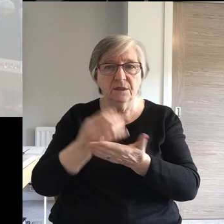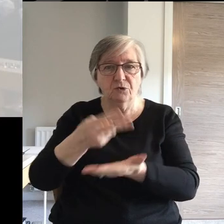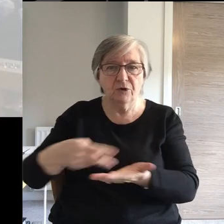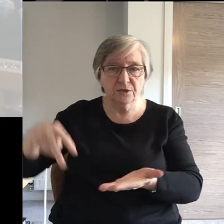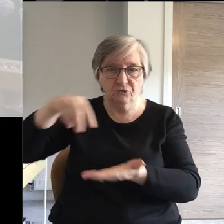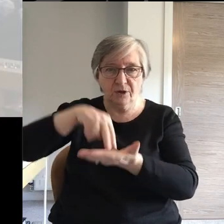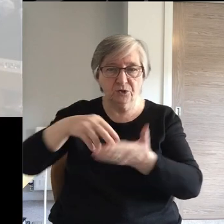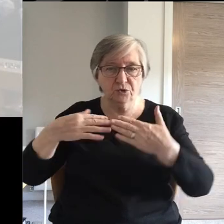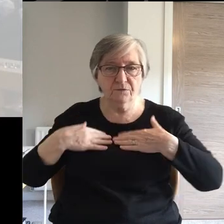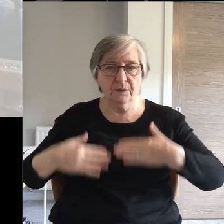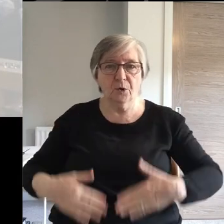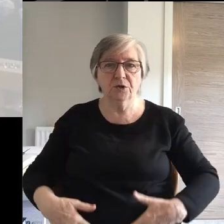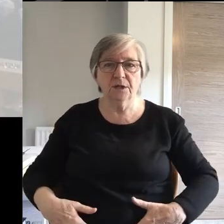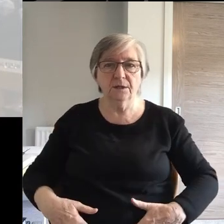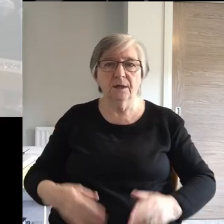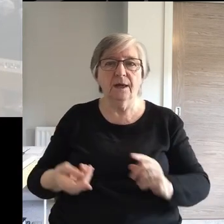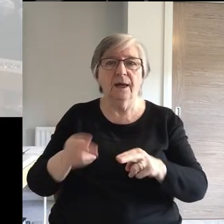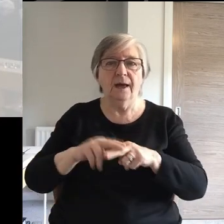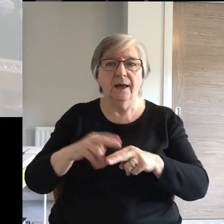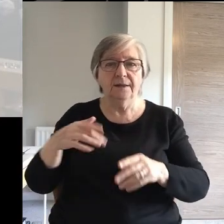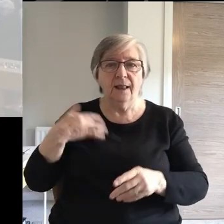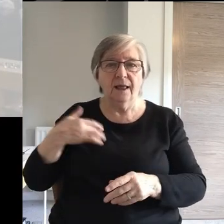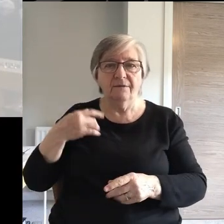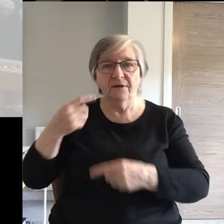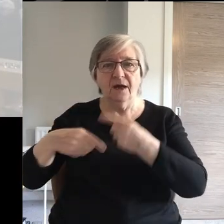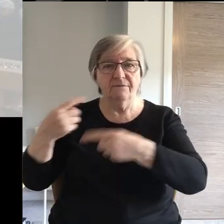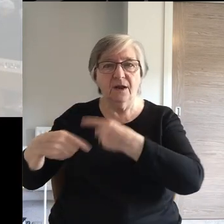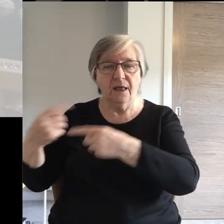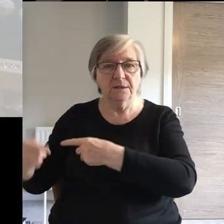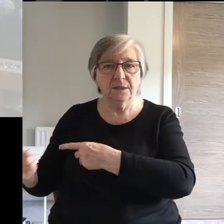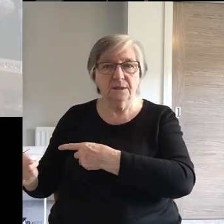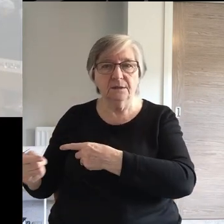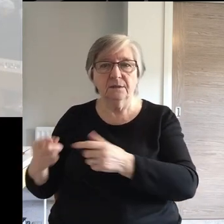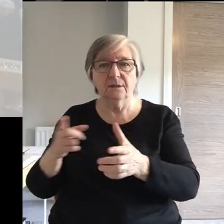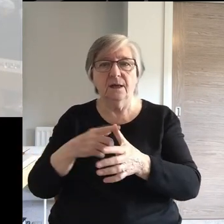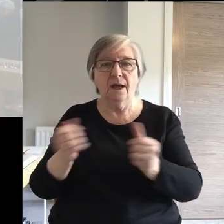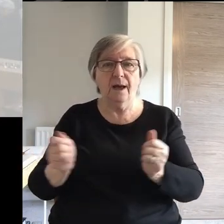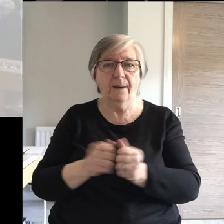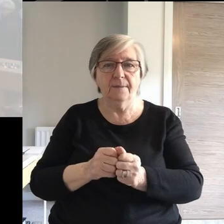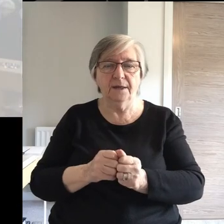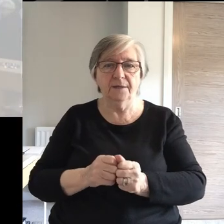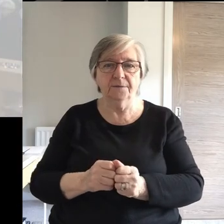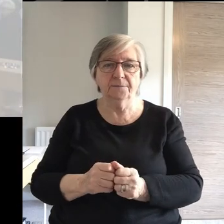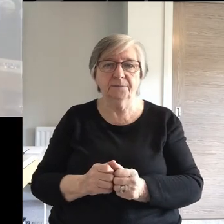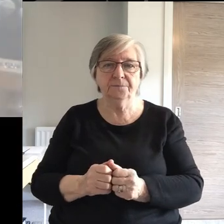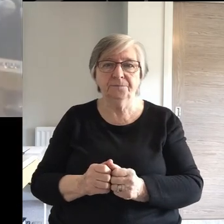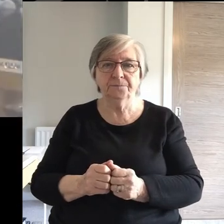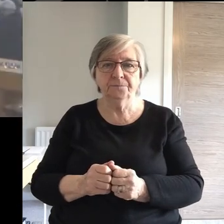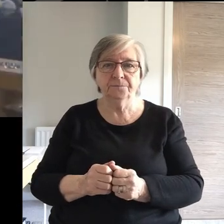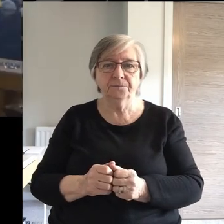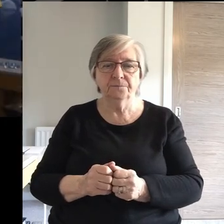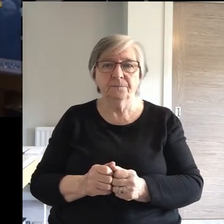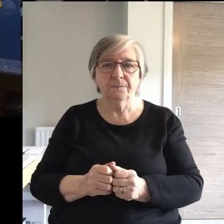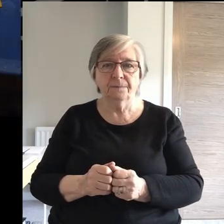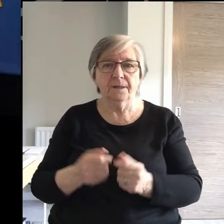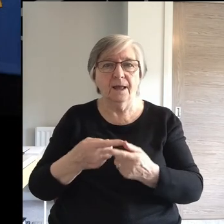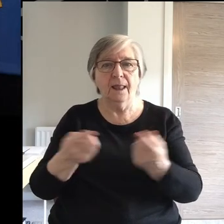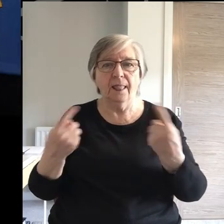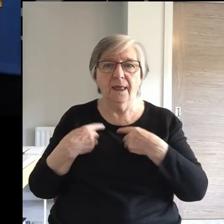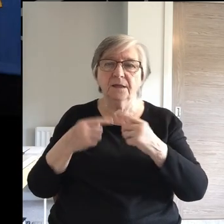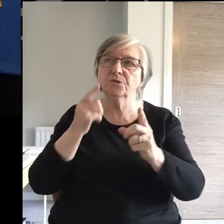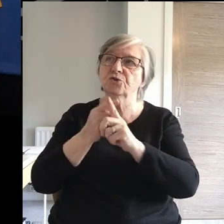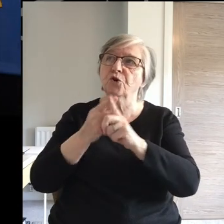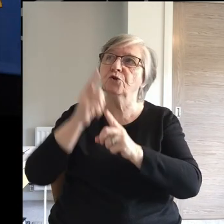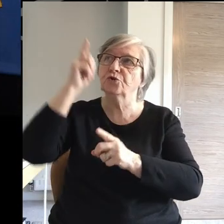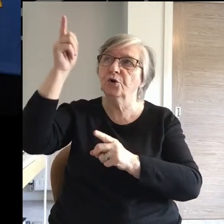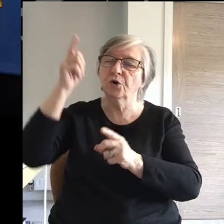sins, the resurrection of the body, and the life everlasting. Amen. Let's talk to